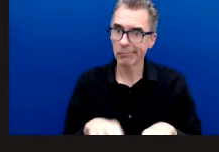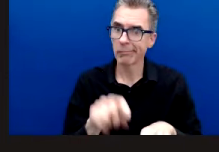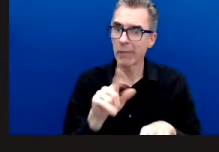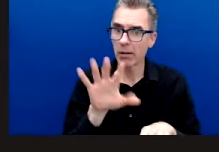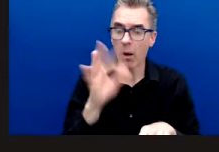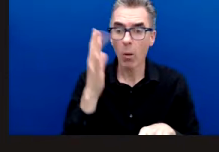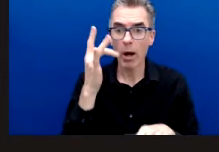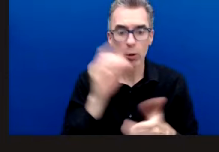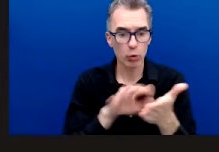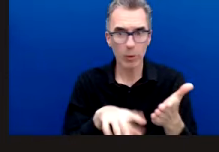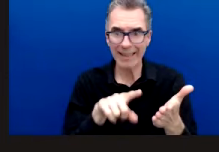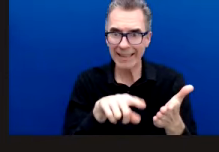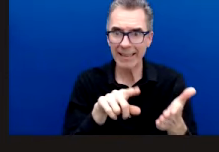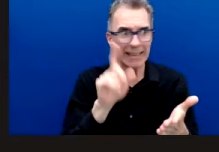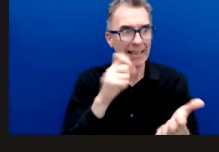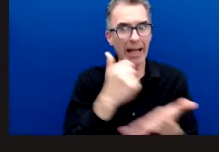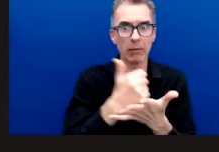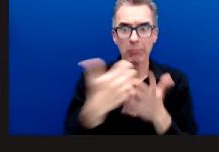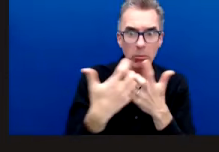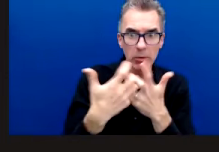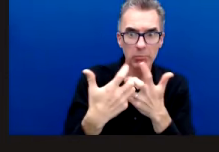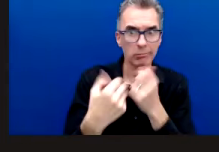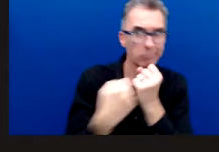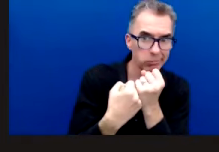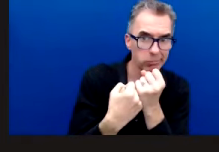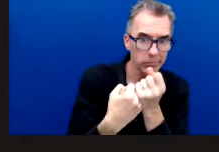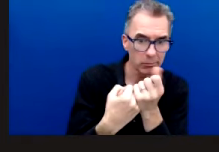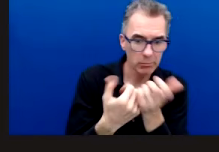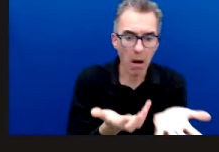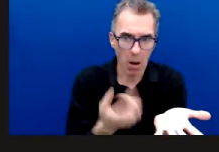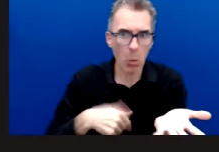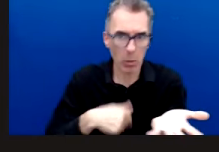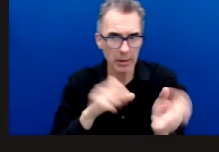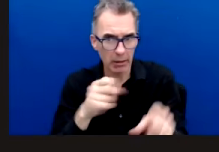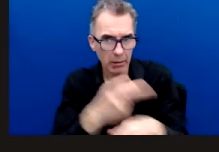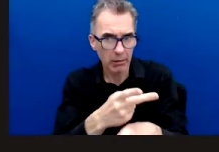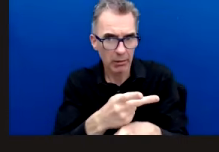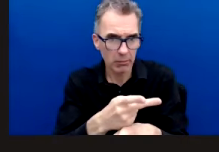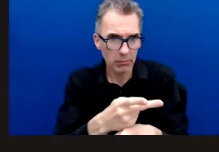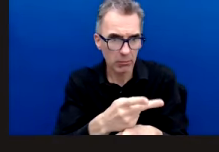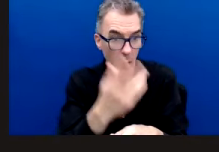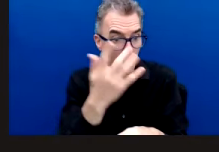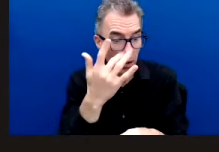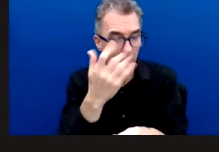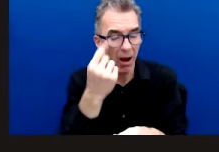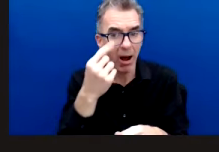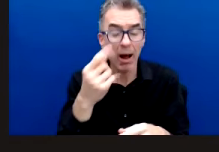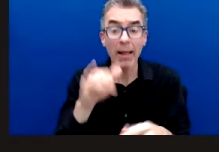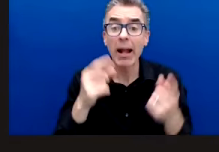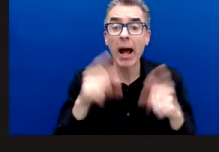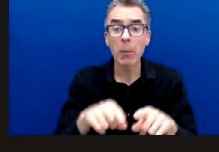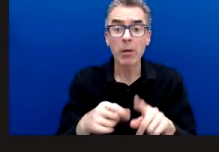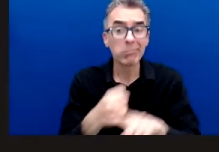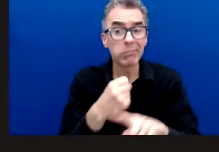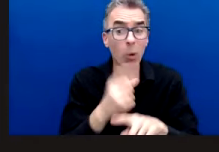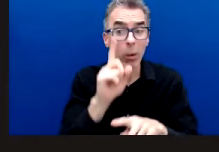those accommodations, those supportive measures that we are able to provide. Because it occurs off campus,